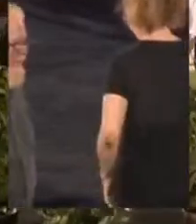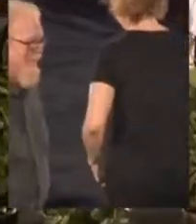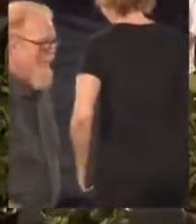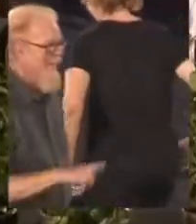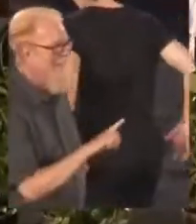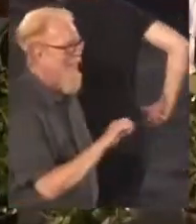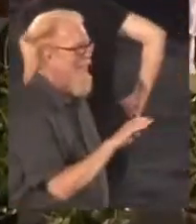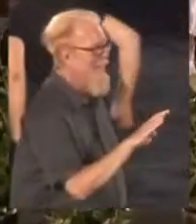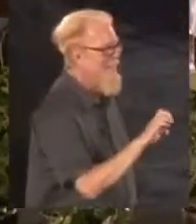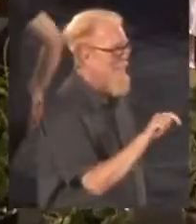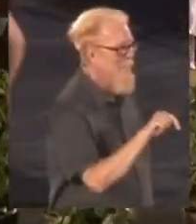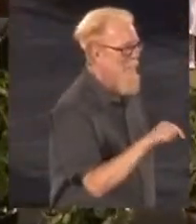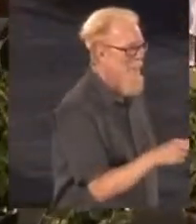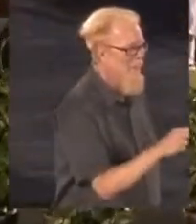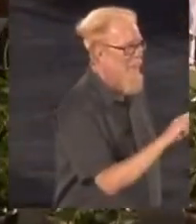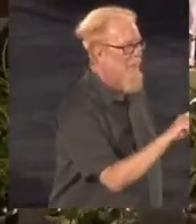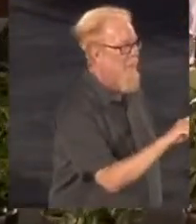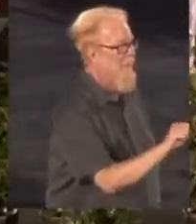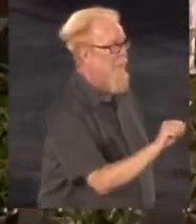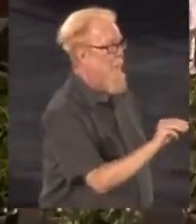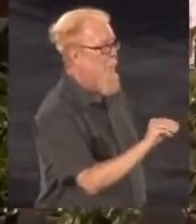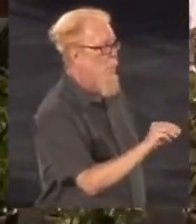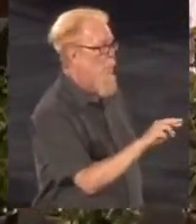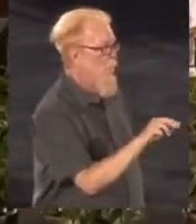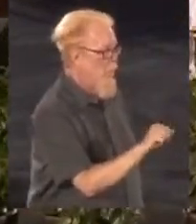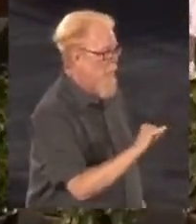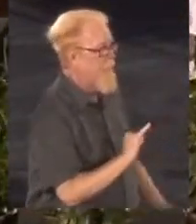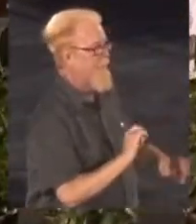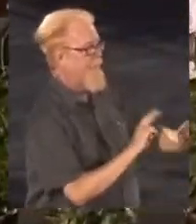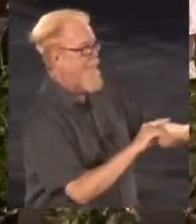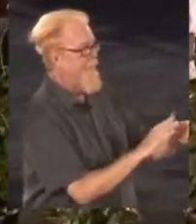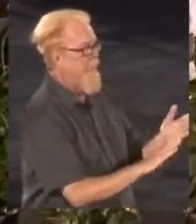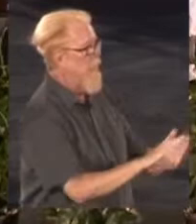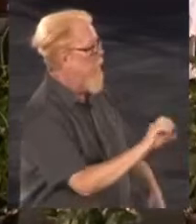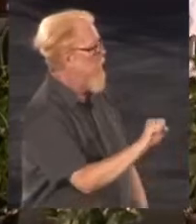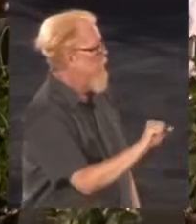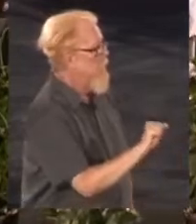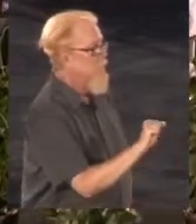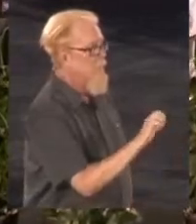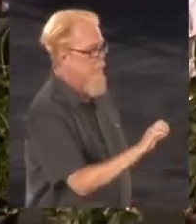Lisbeth Zamora will be attending San Antonio College.